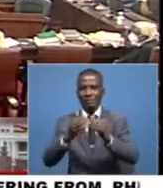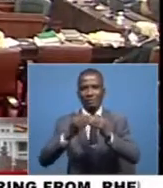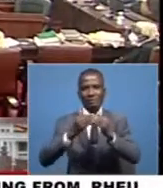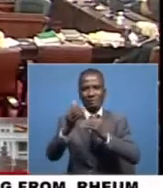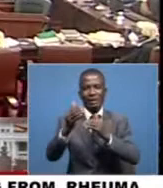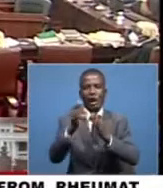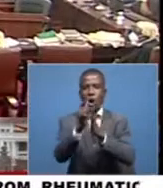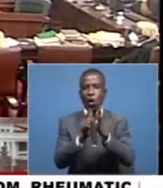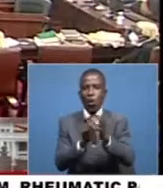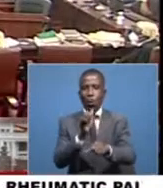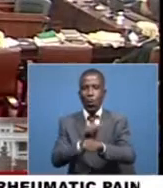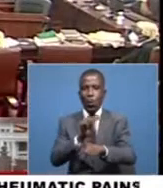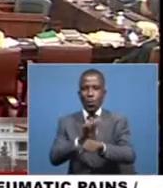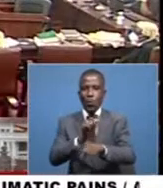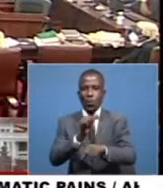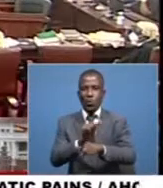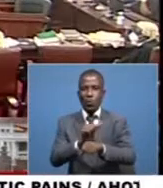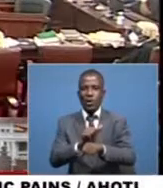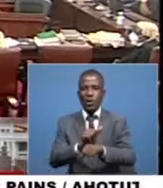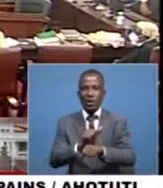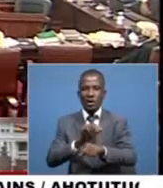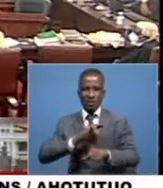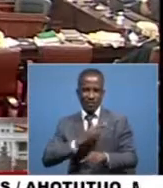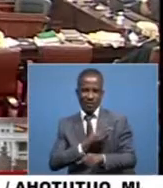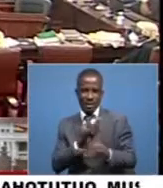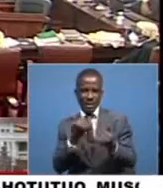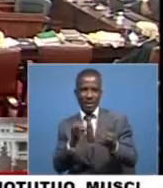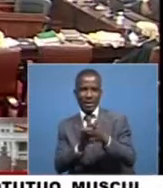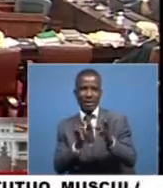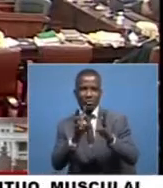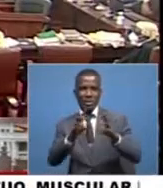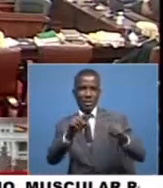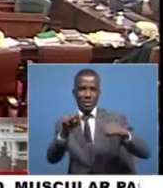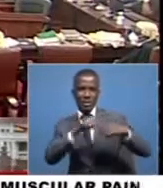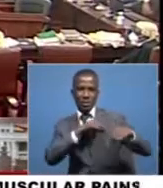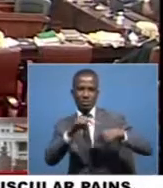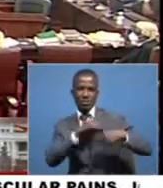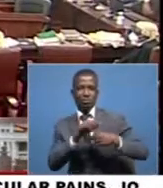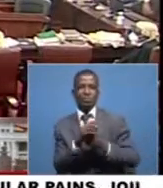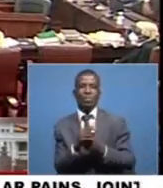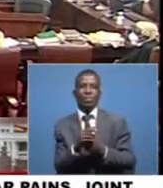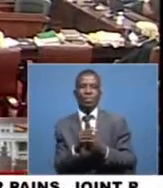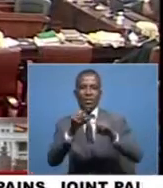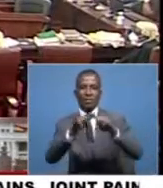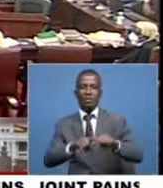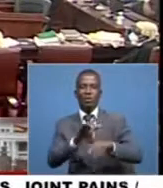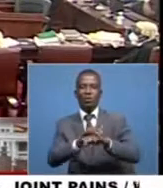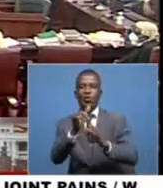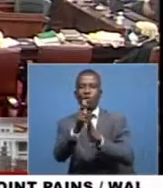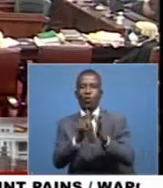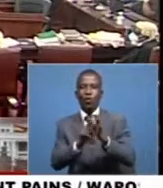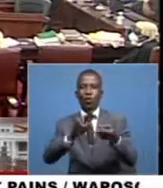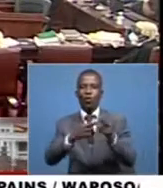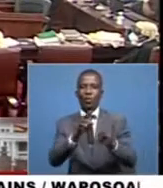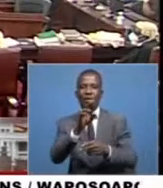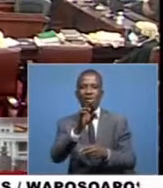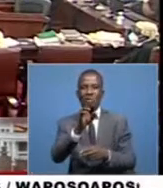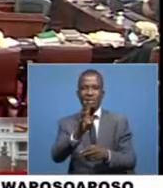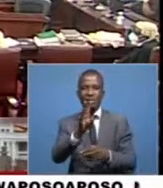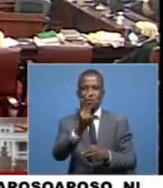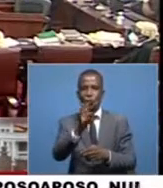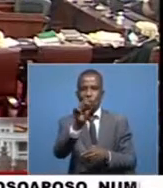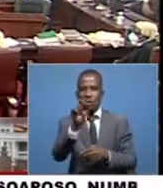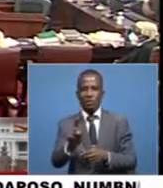requires of us in such petitions brought under Article 64, Clause 1, challenging the validity of the election